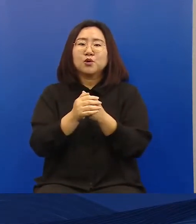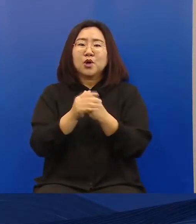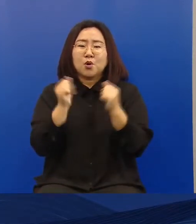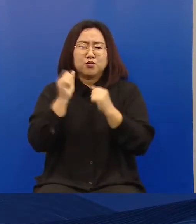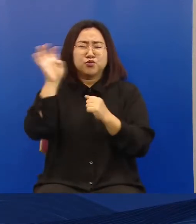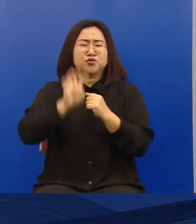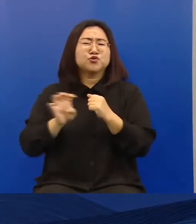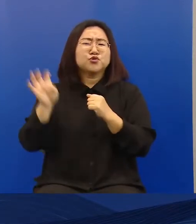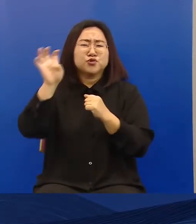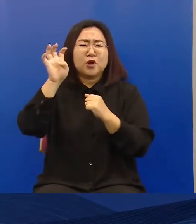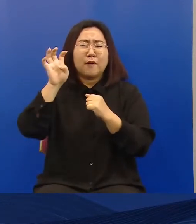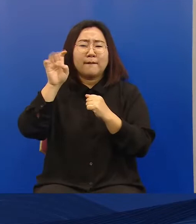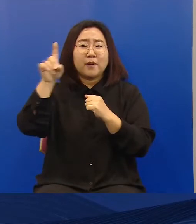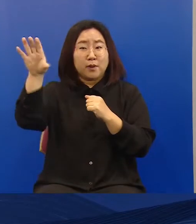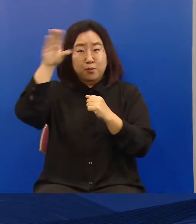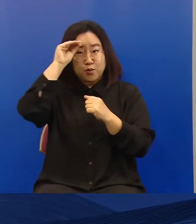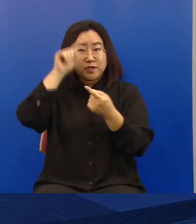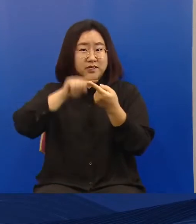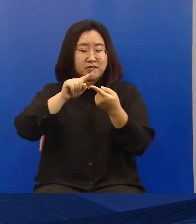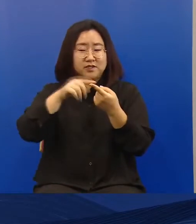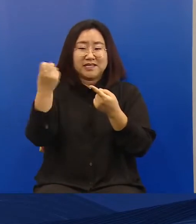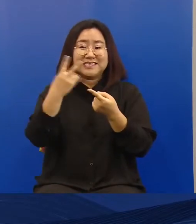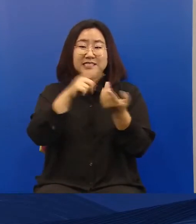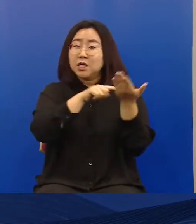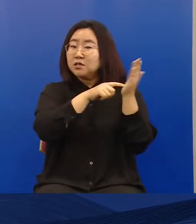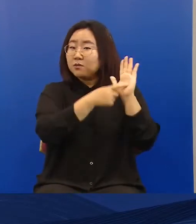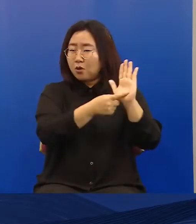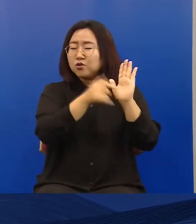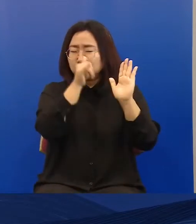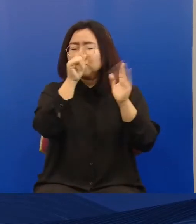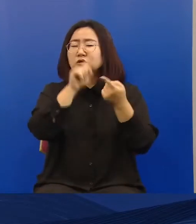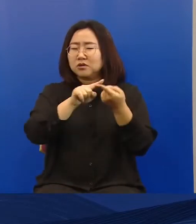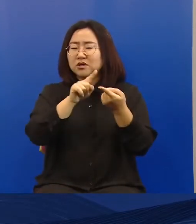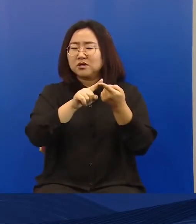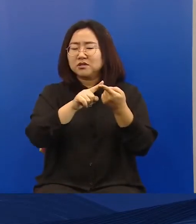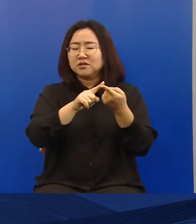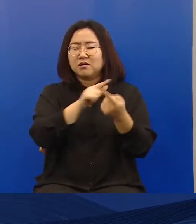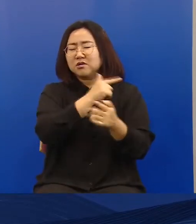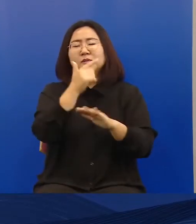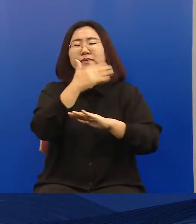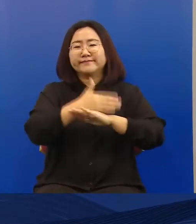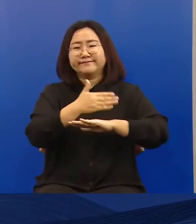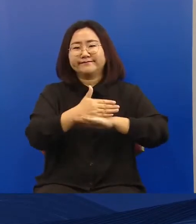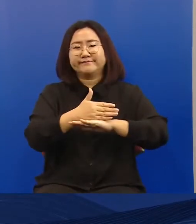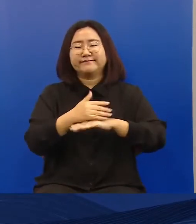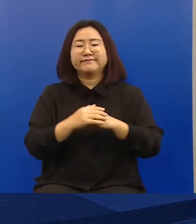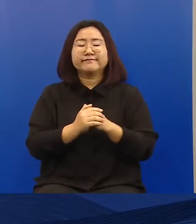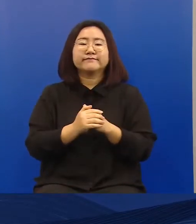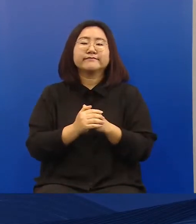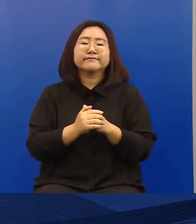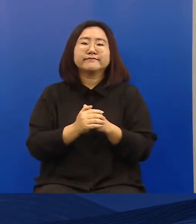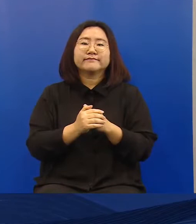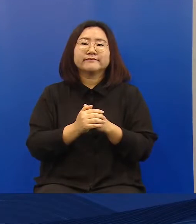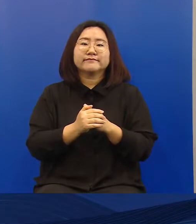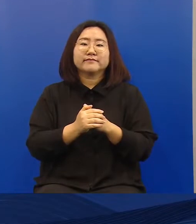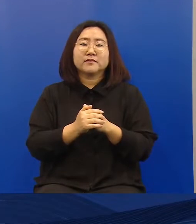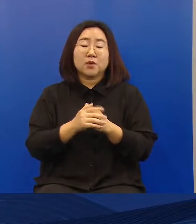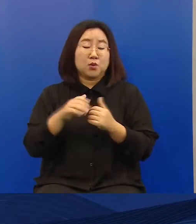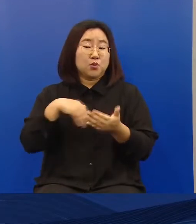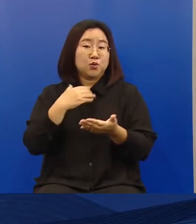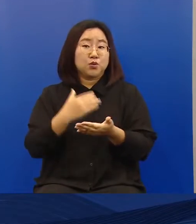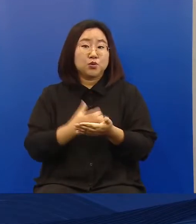he also mentioned about some spiritual ideas from the northern